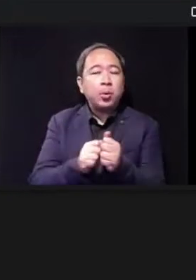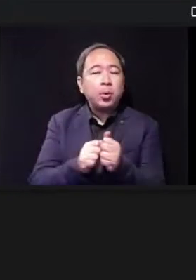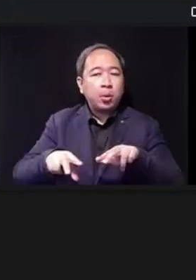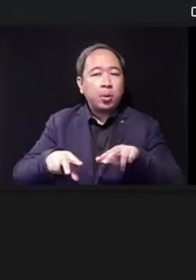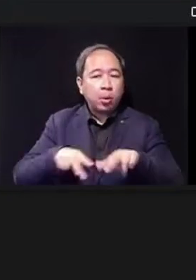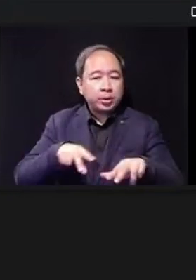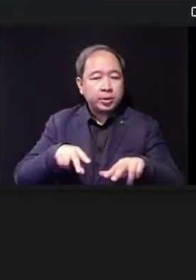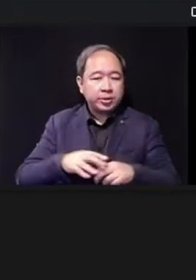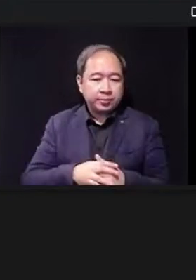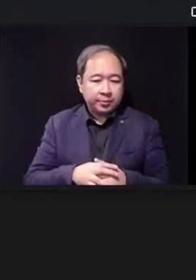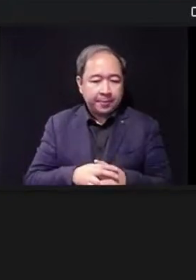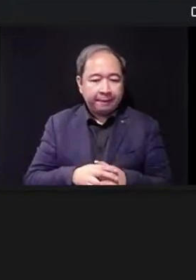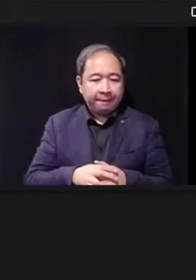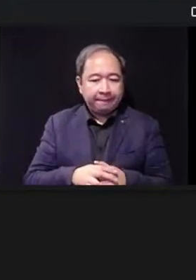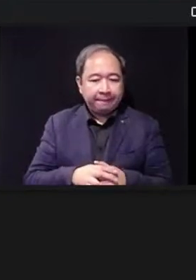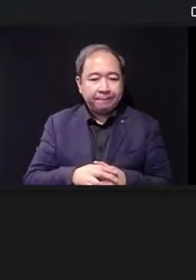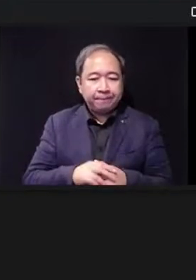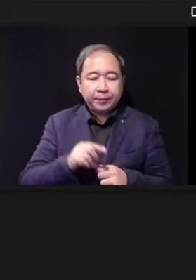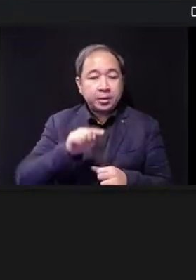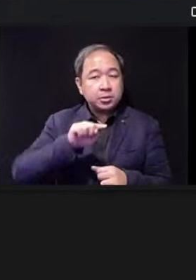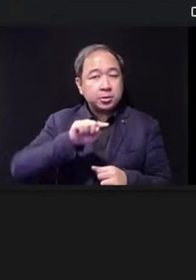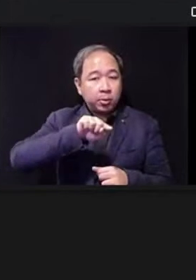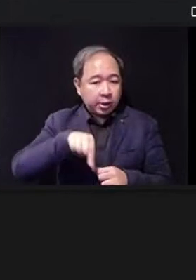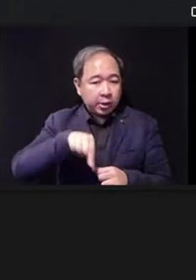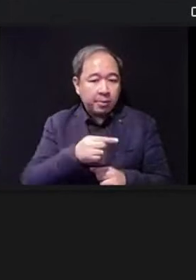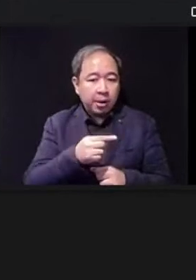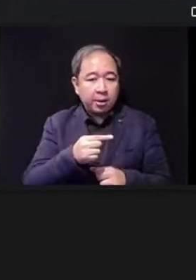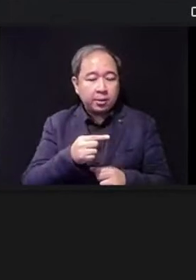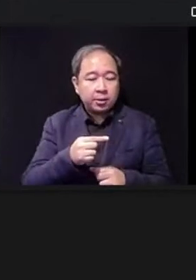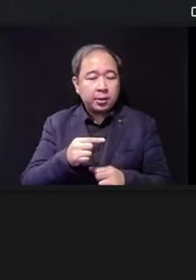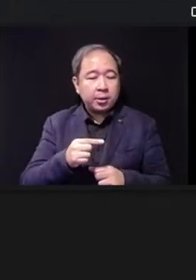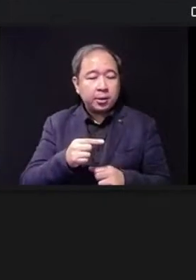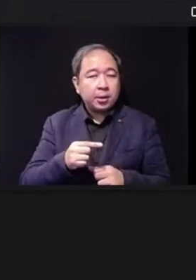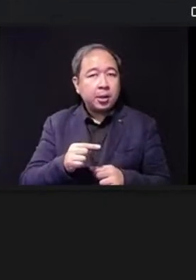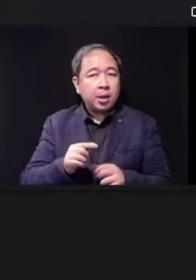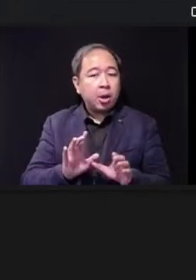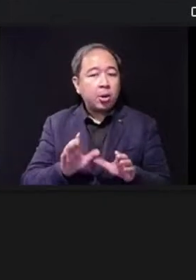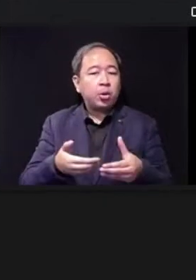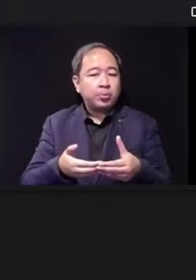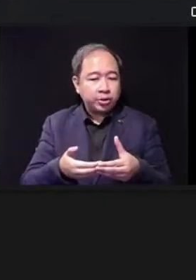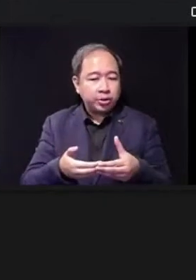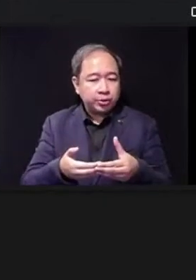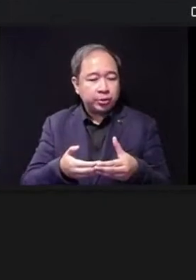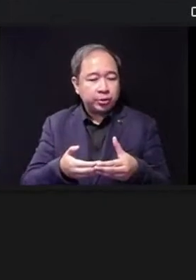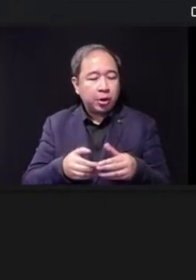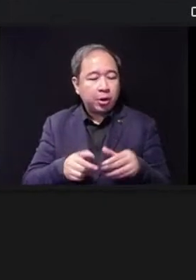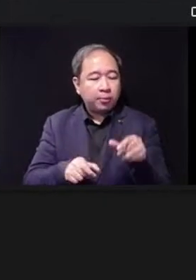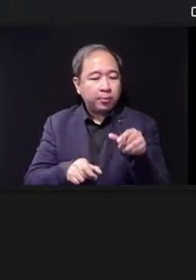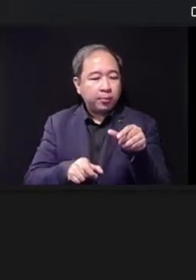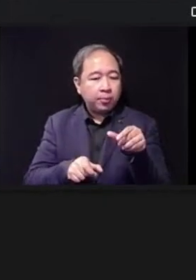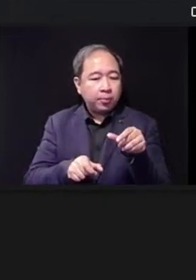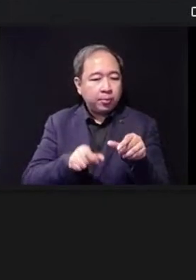comma, please. Comma, Yes. the Commission on Population and Development of the Philippines.